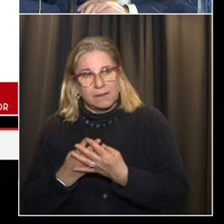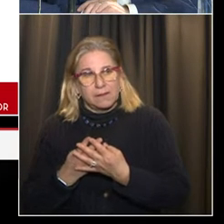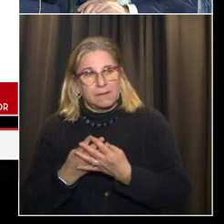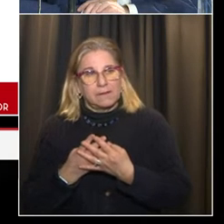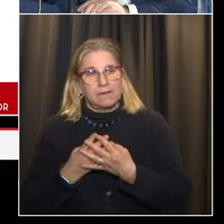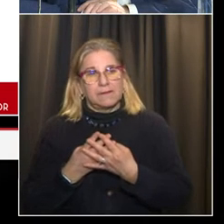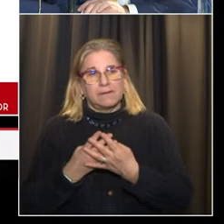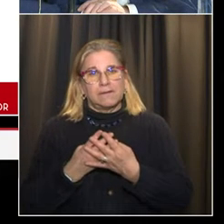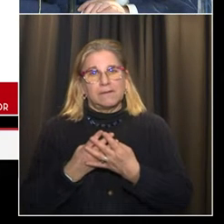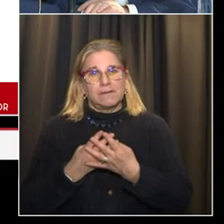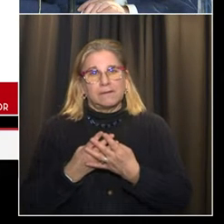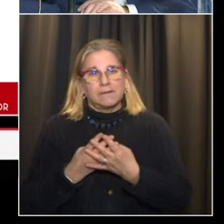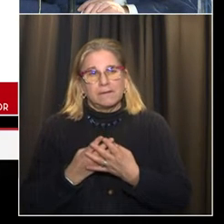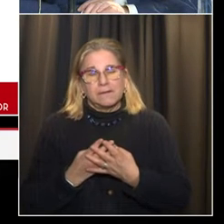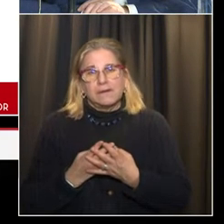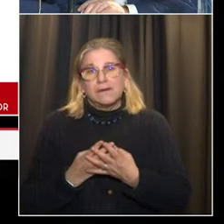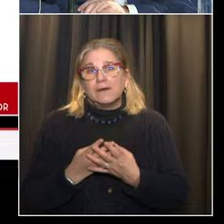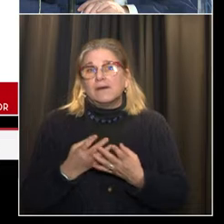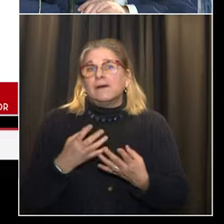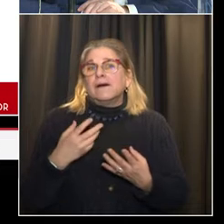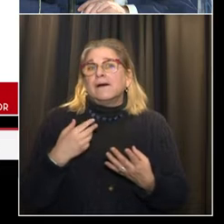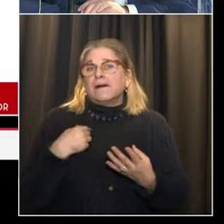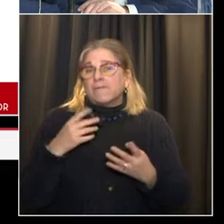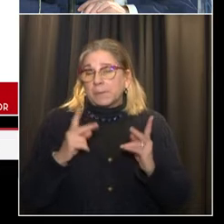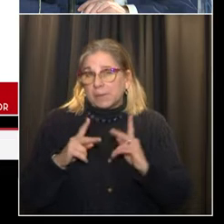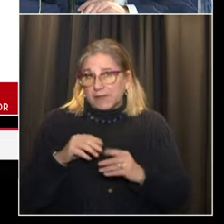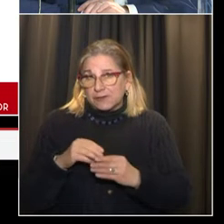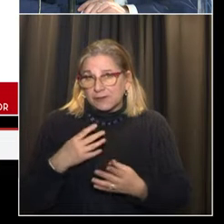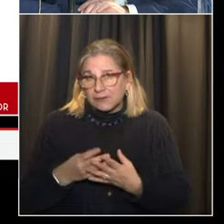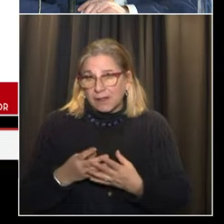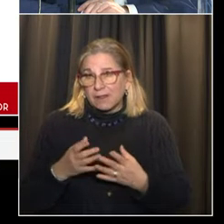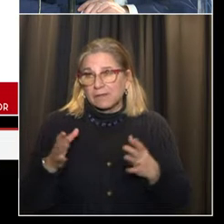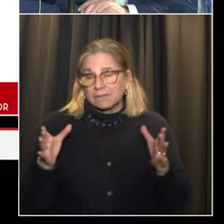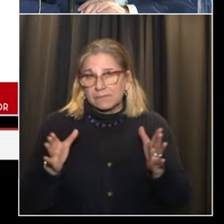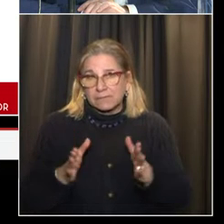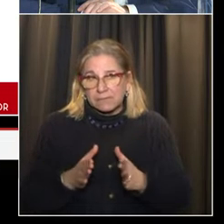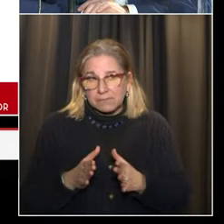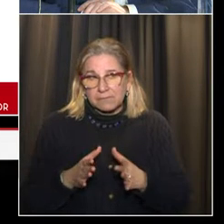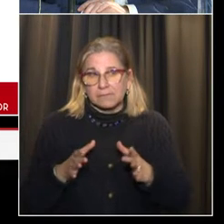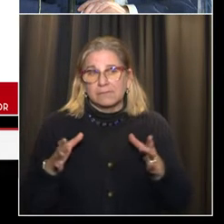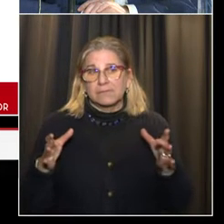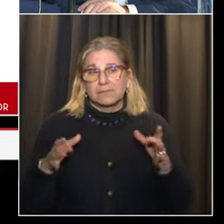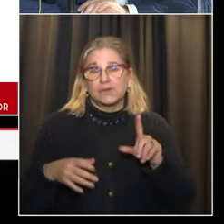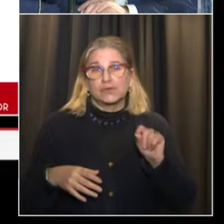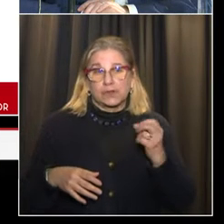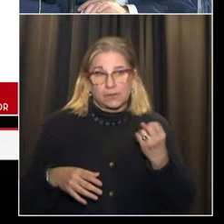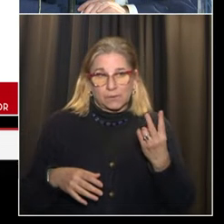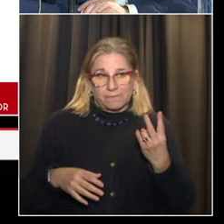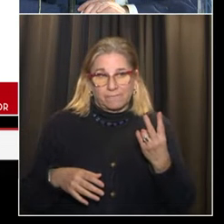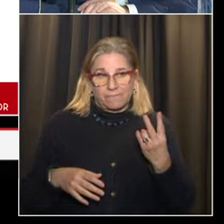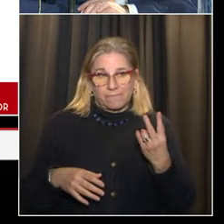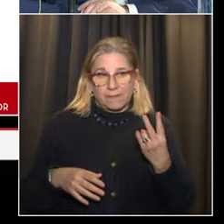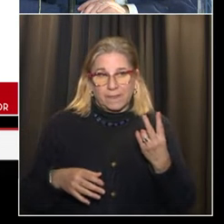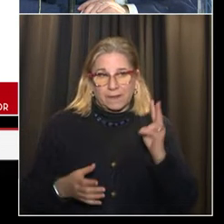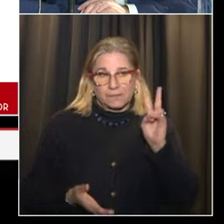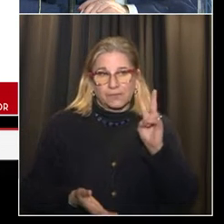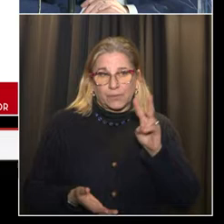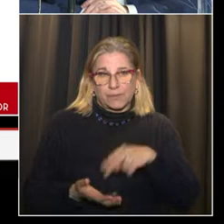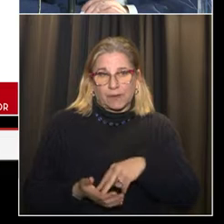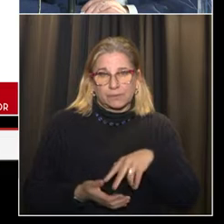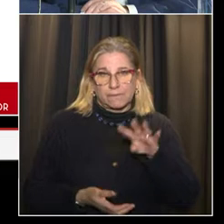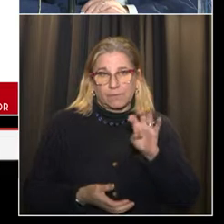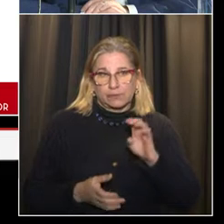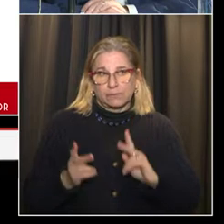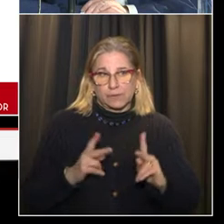down. It was in 2012 about 2,400. It dipped down to 1,600 in